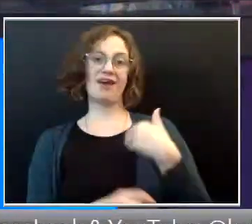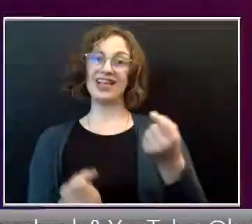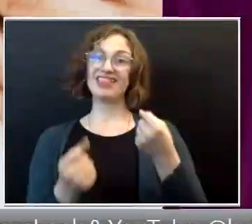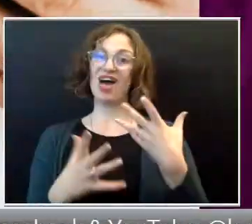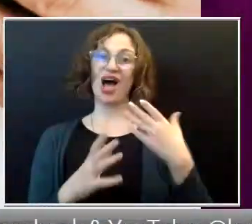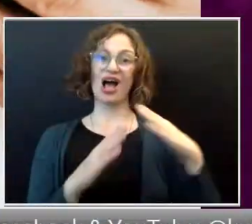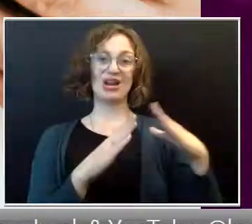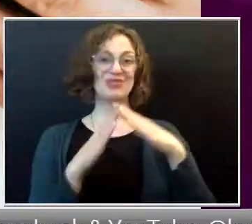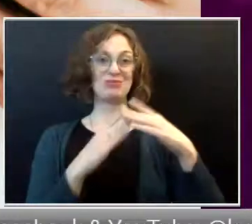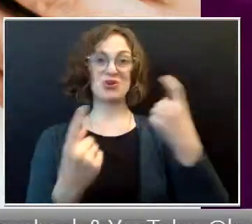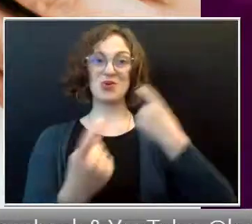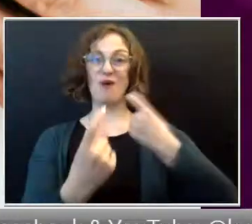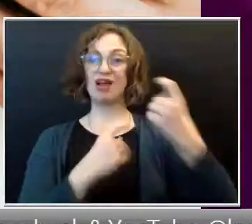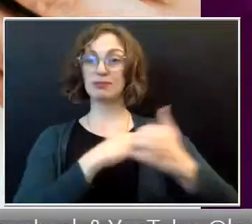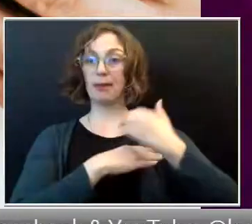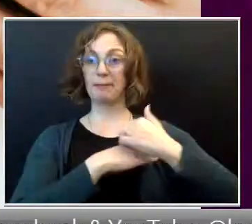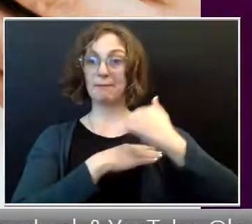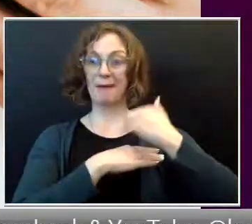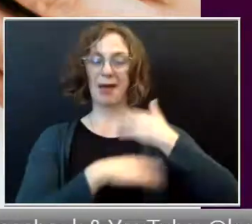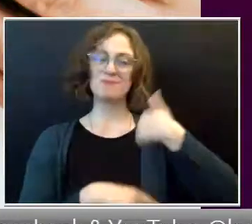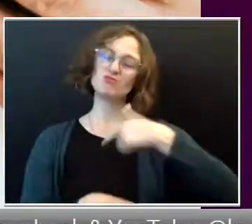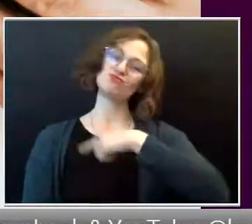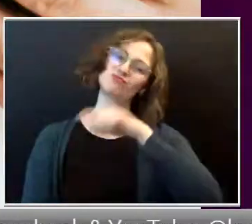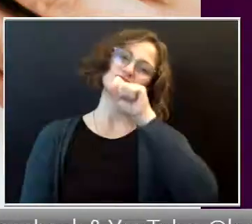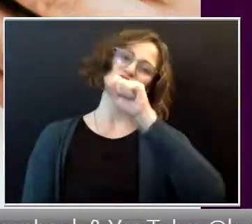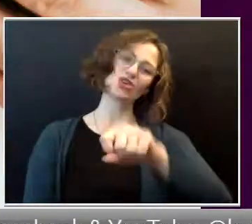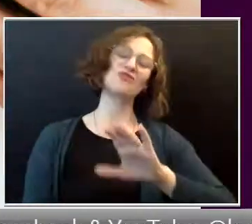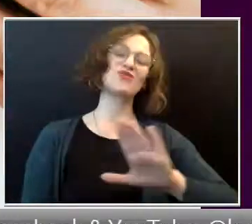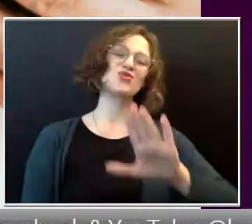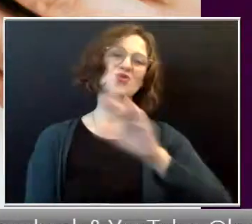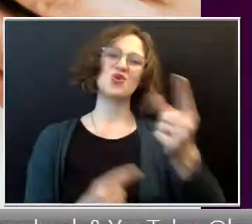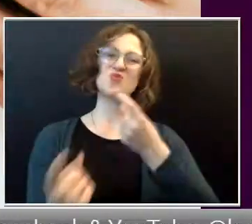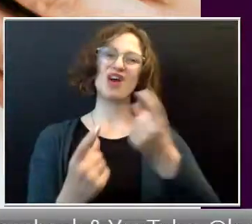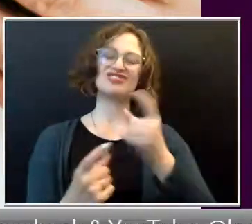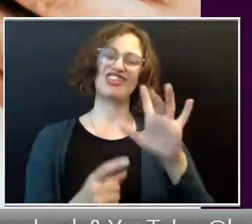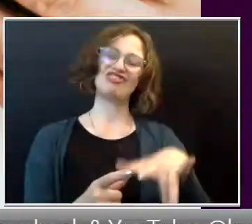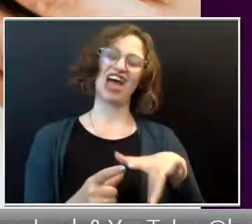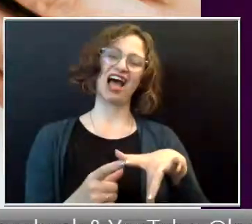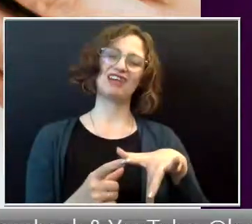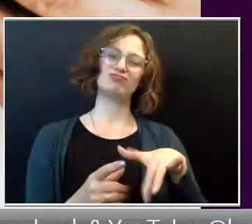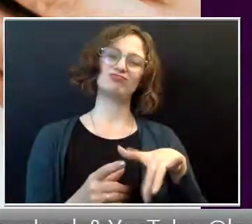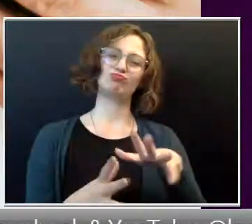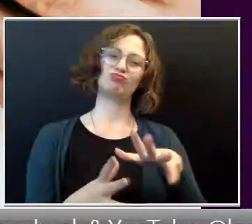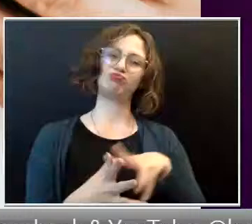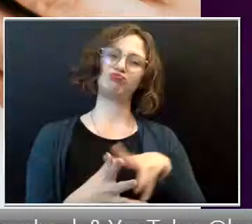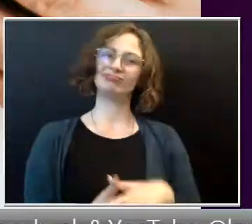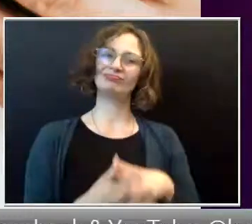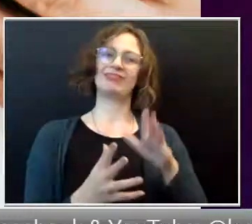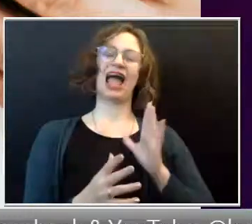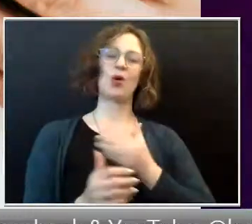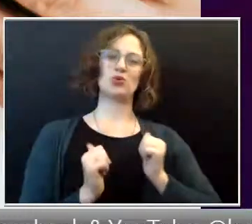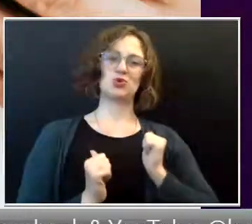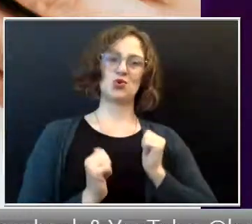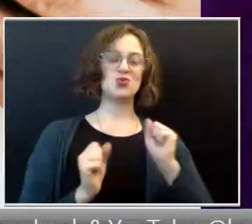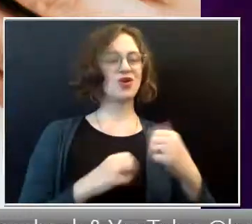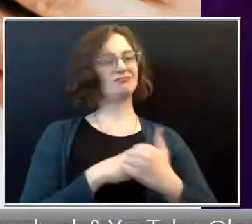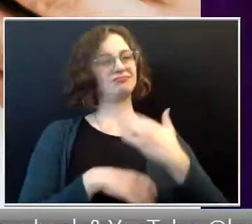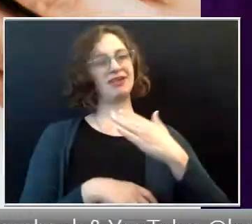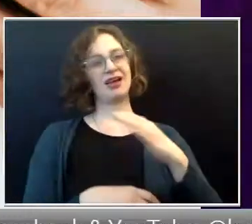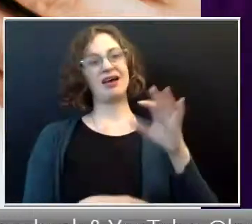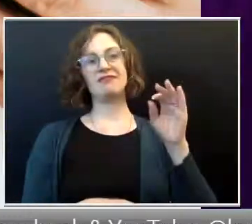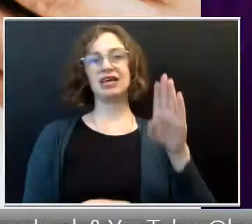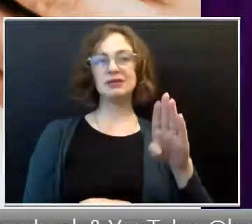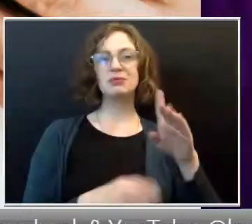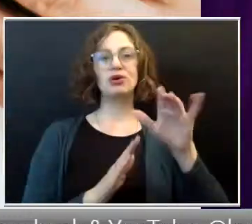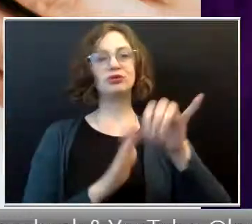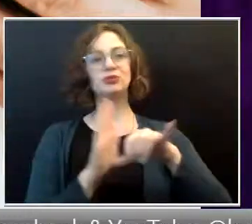when you send us questions because really they're the heartbeat of our show. You can send them to us in real time on YouTube, Facebook, the X platform, or you can